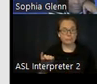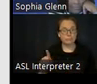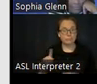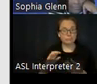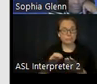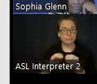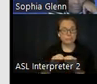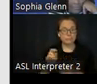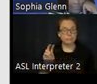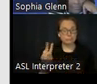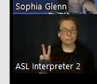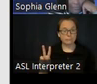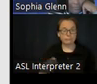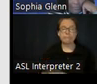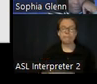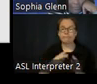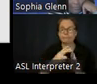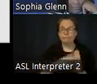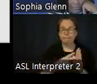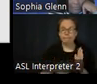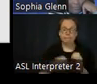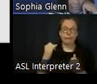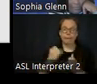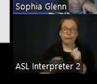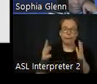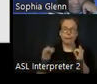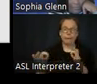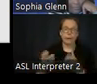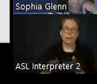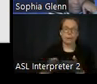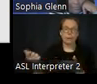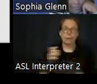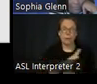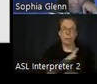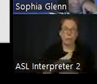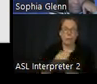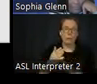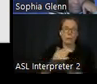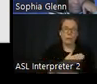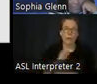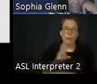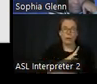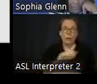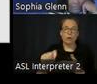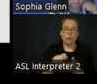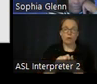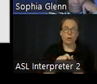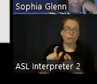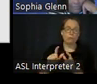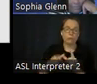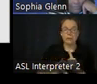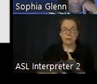two. Final removal of a board member outside of their full term end date will need a vote by City